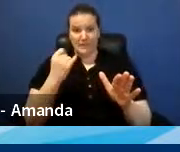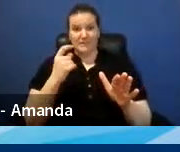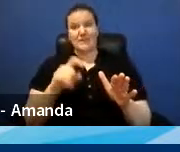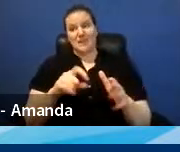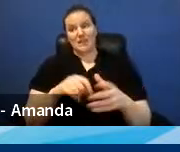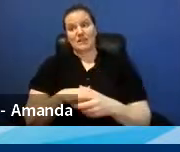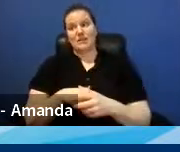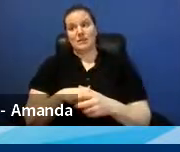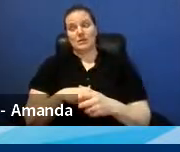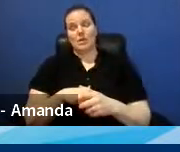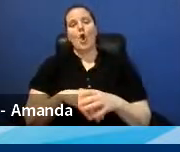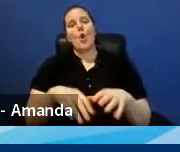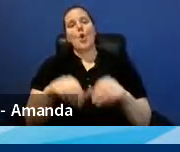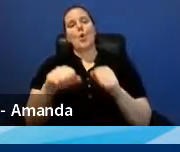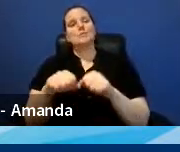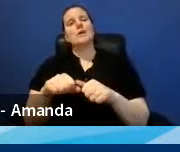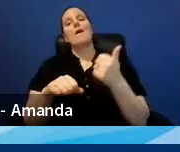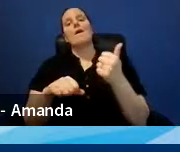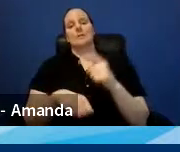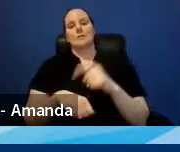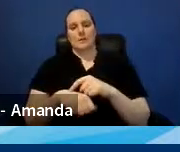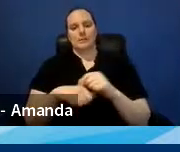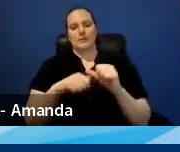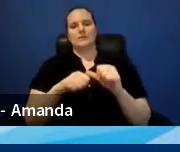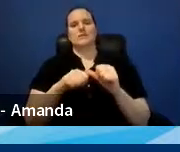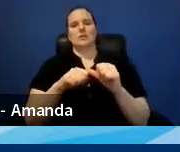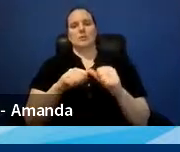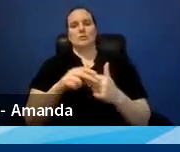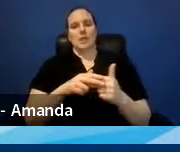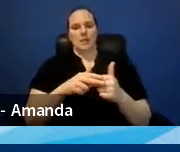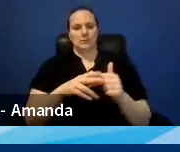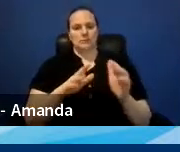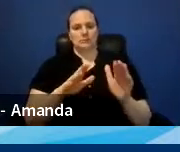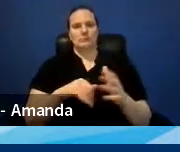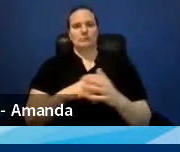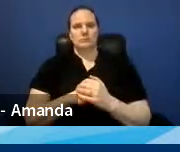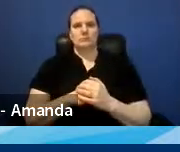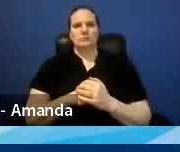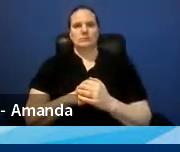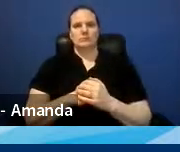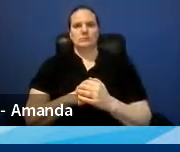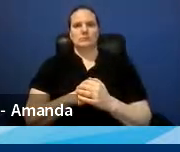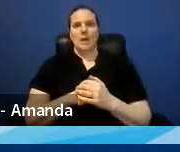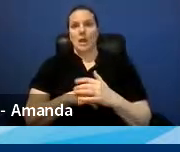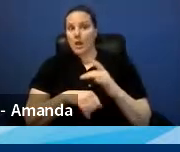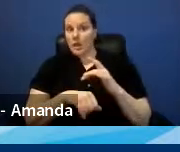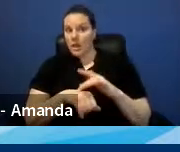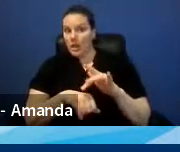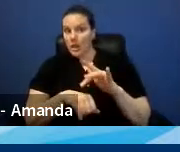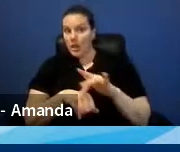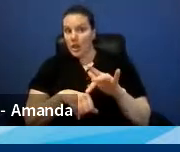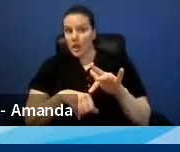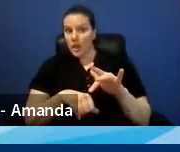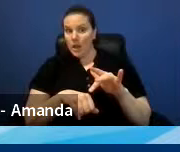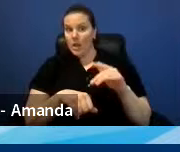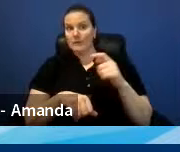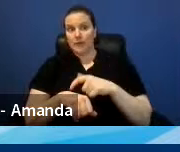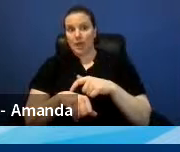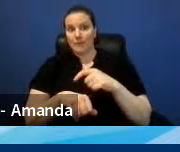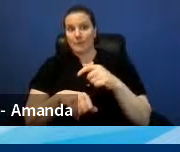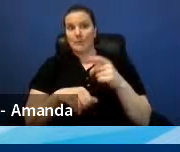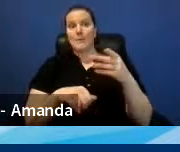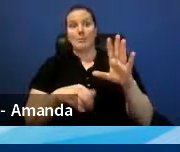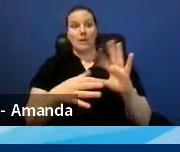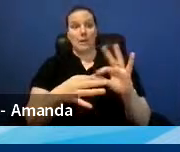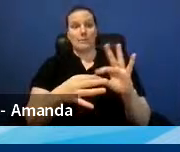we can host another time where we continue the slides. But I want to make sure that we allow enough time at the end for the public comment, and you have enough time to